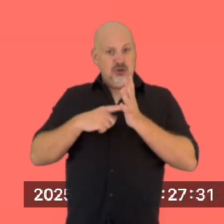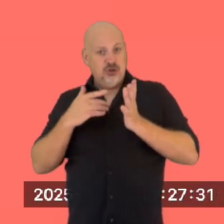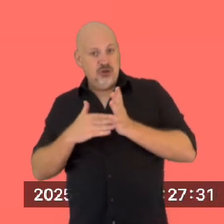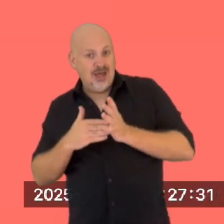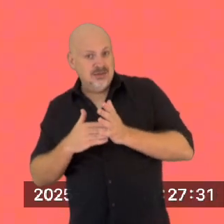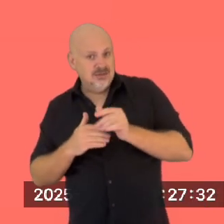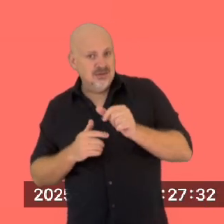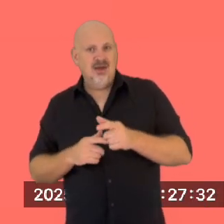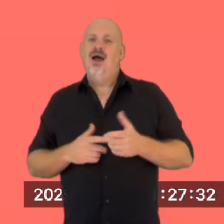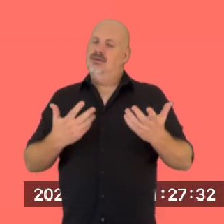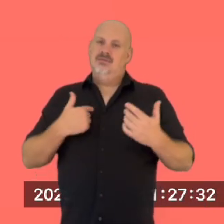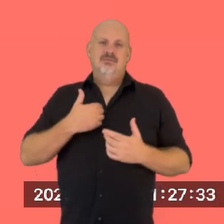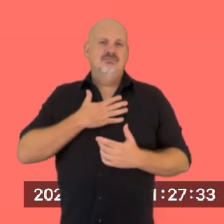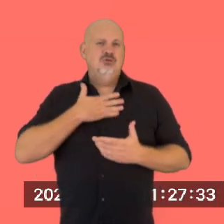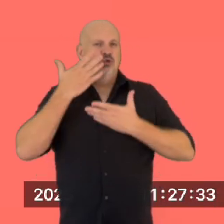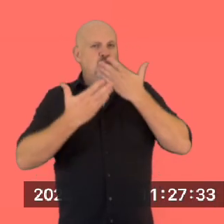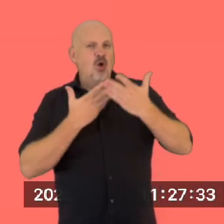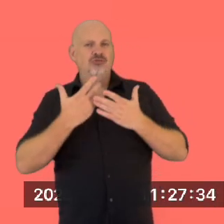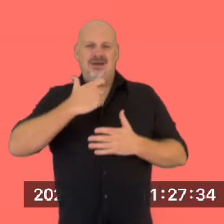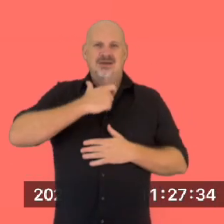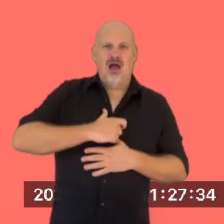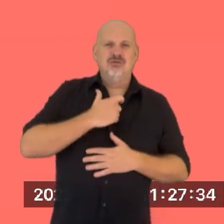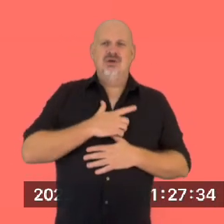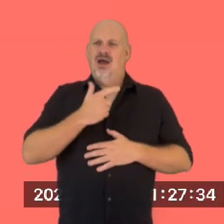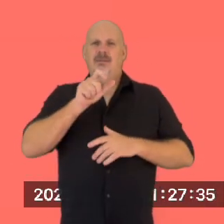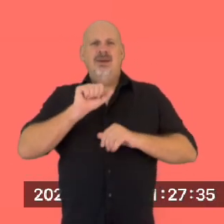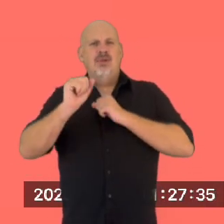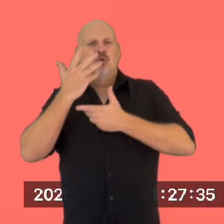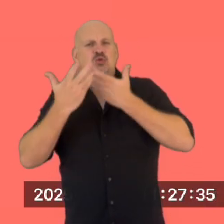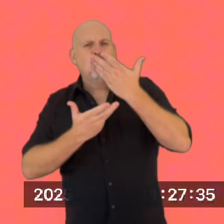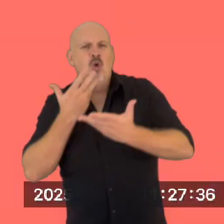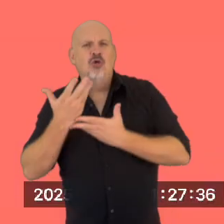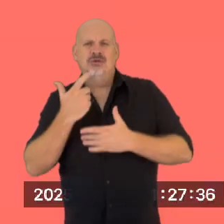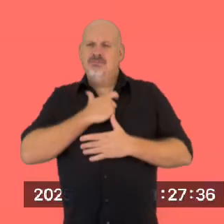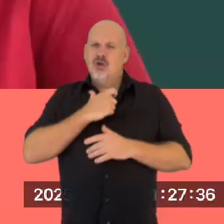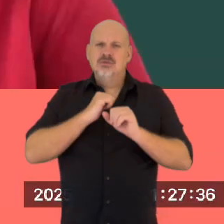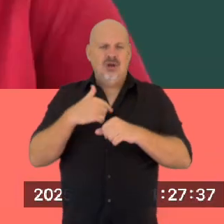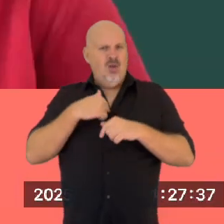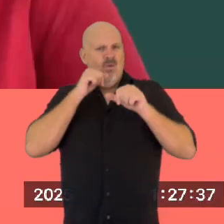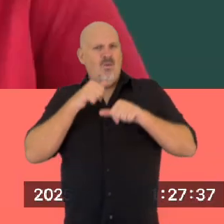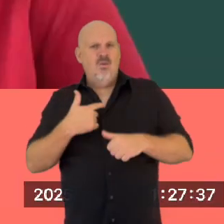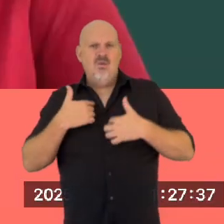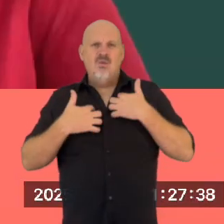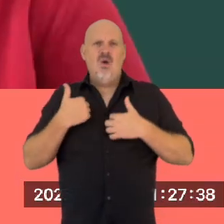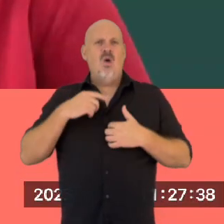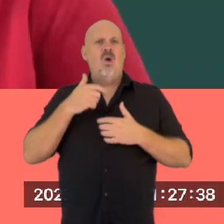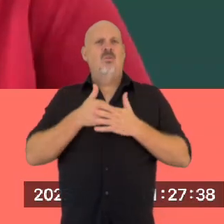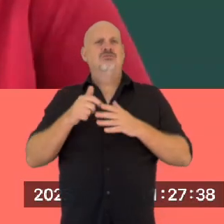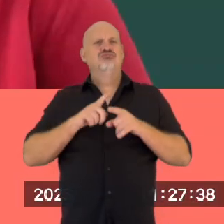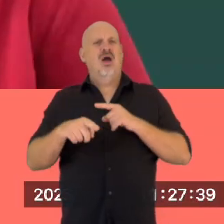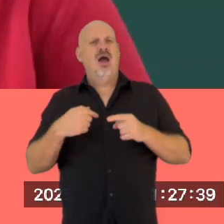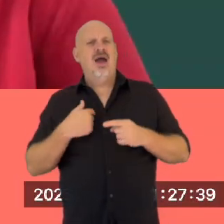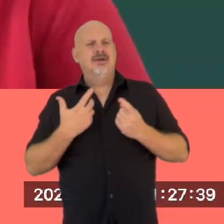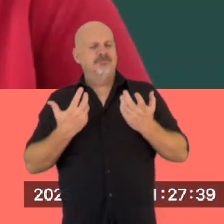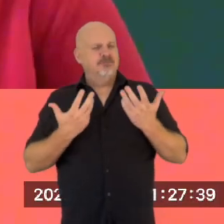well, Giles? Absolutely. I mean, I love characters and I love stories and I love people's personal stories.